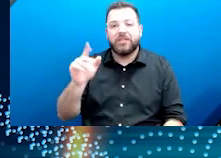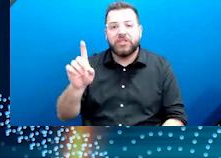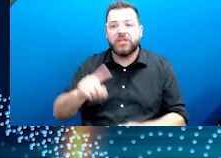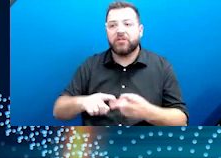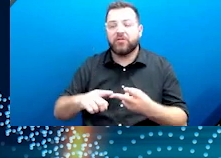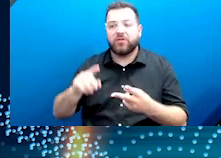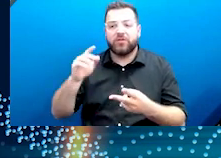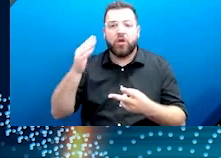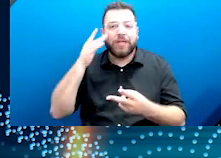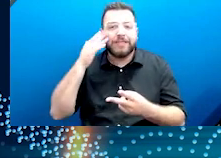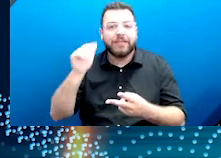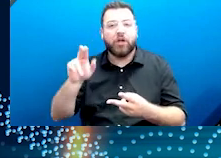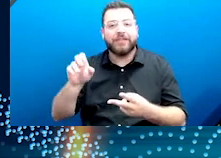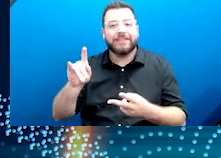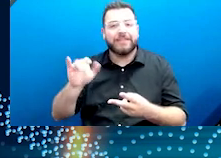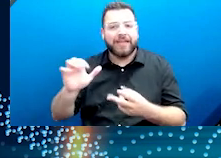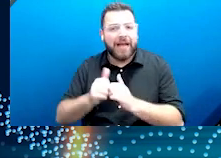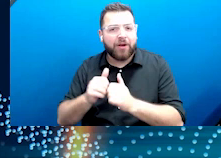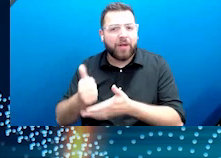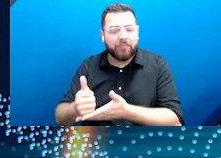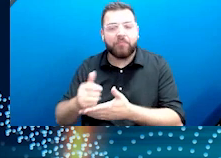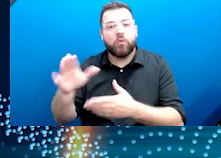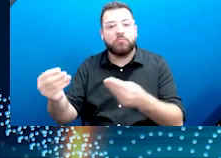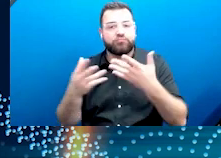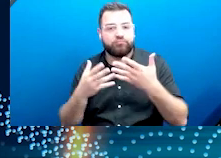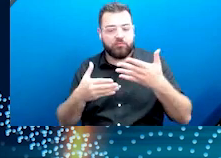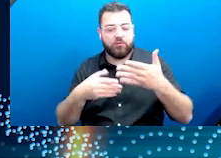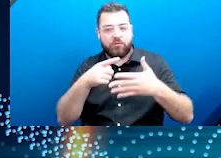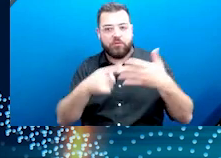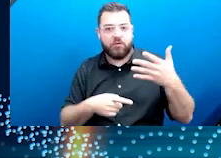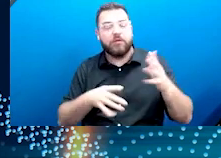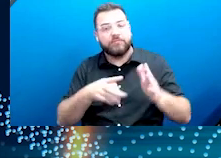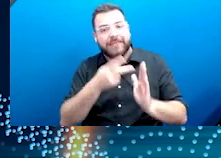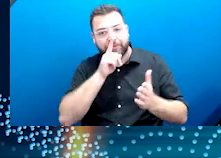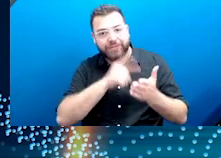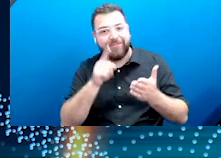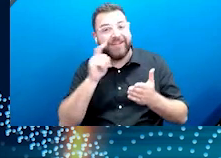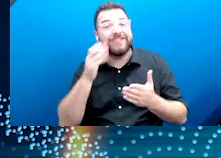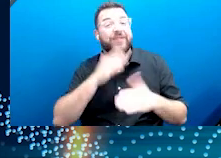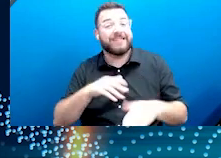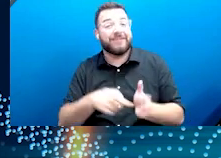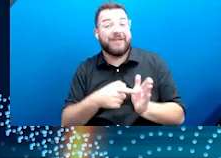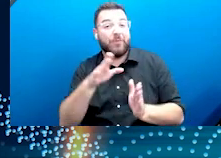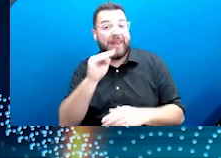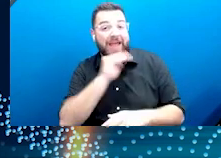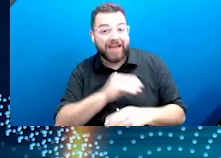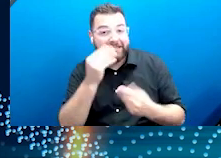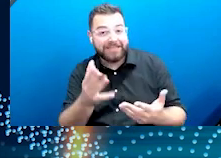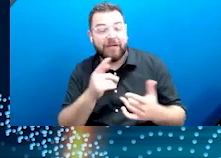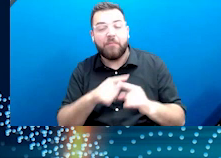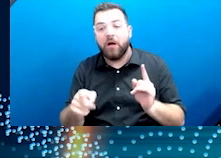It can actually help you out on that. Do please double check it, because again, it will lie to you. So, but for the most part, it is pretty good about answering those